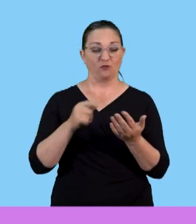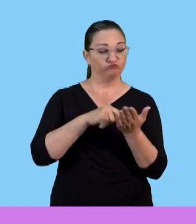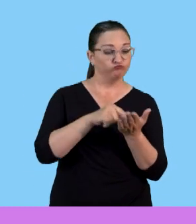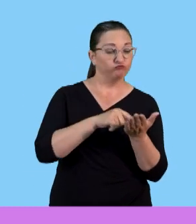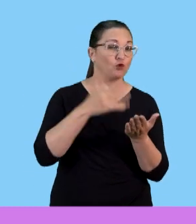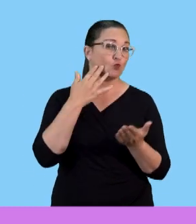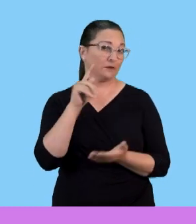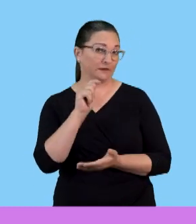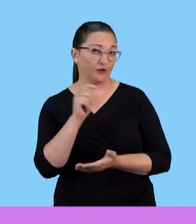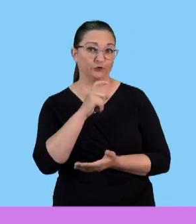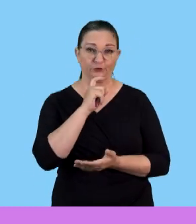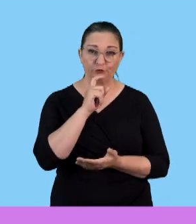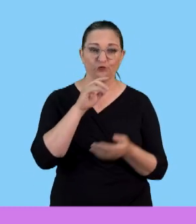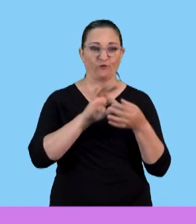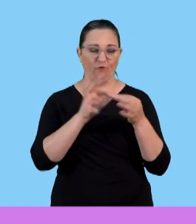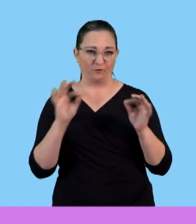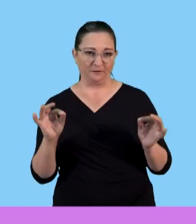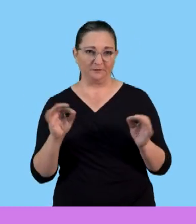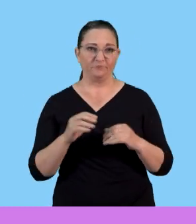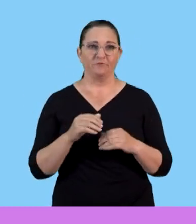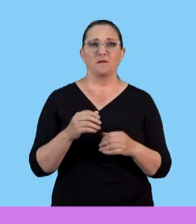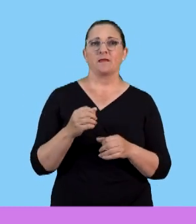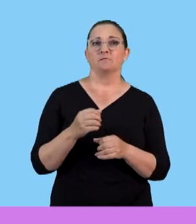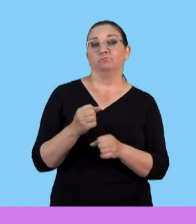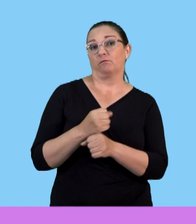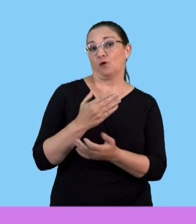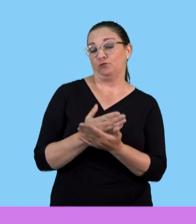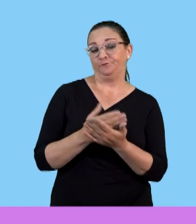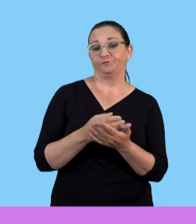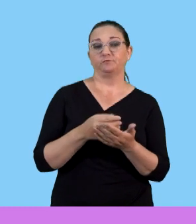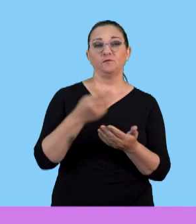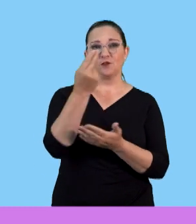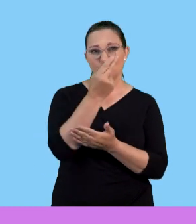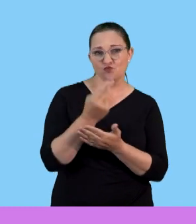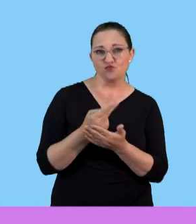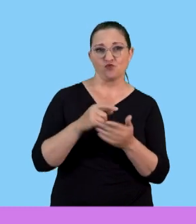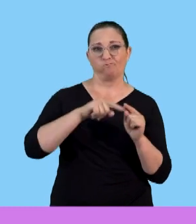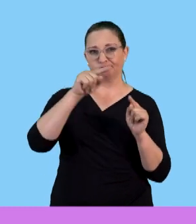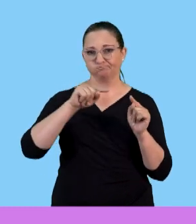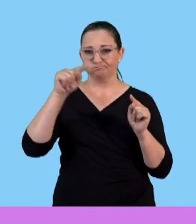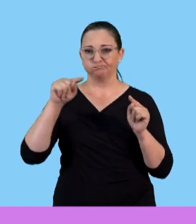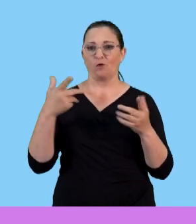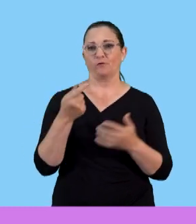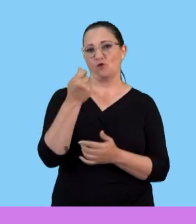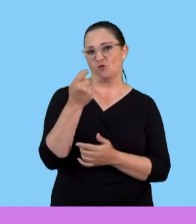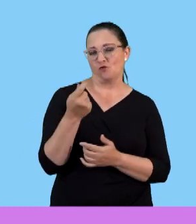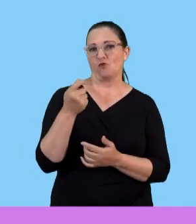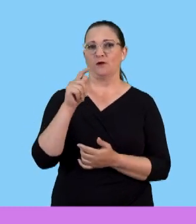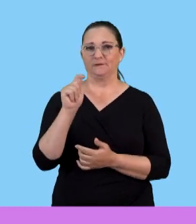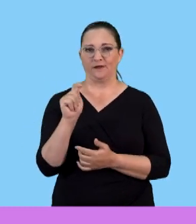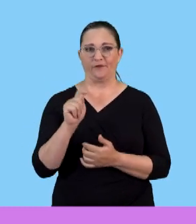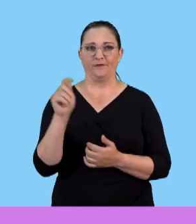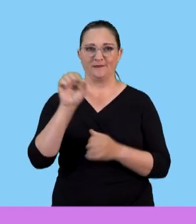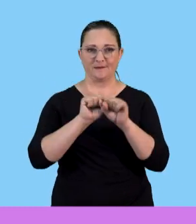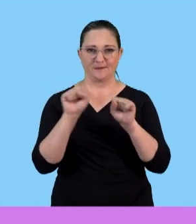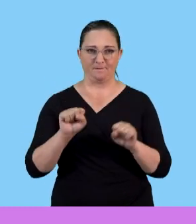of using tariffs when given a formula, and be able to draw and interpret the graph of various tariff